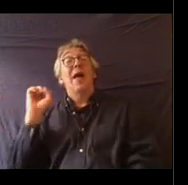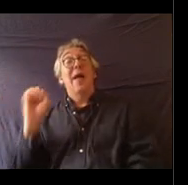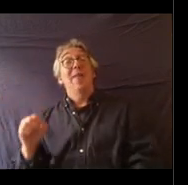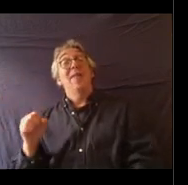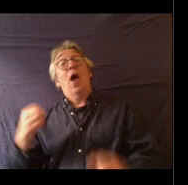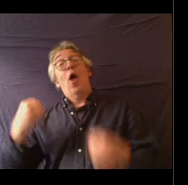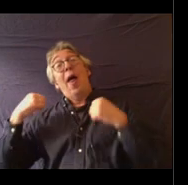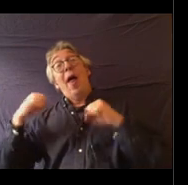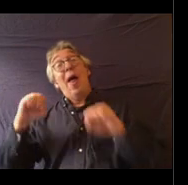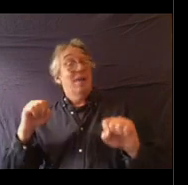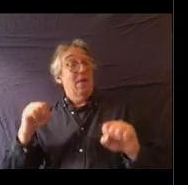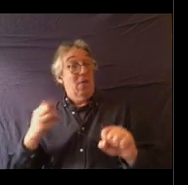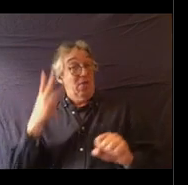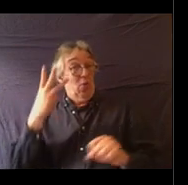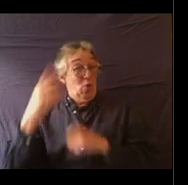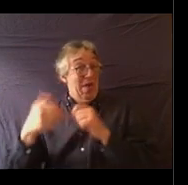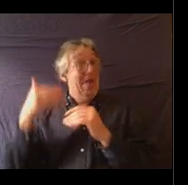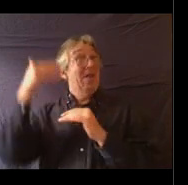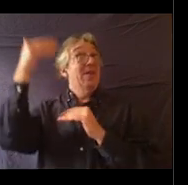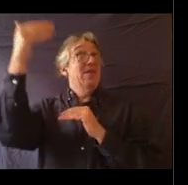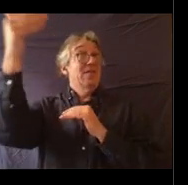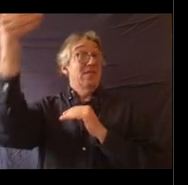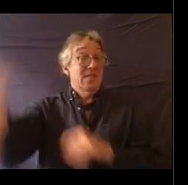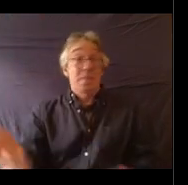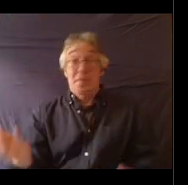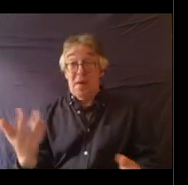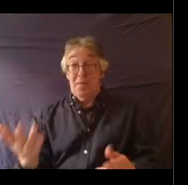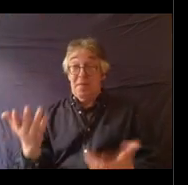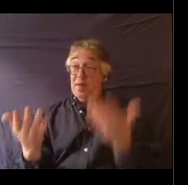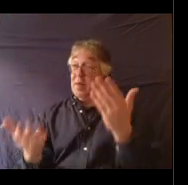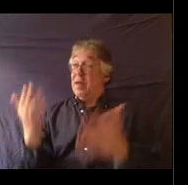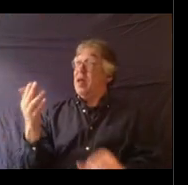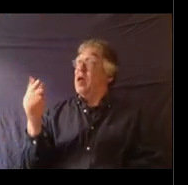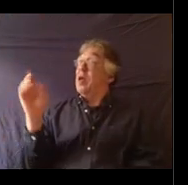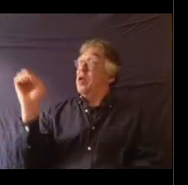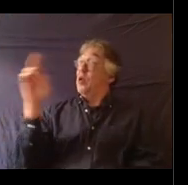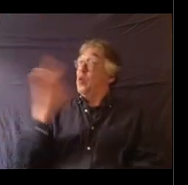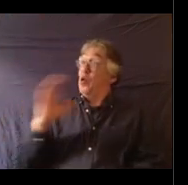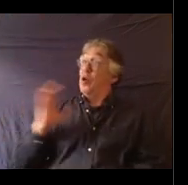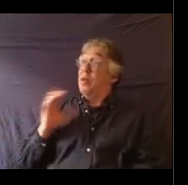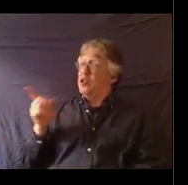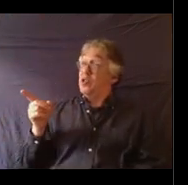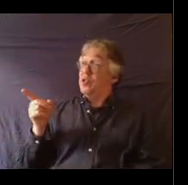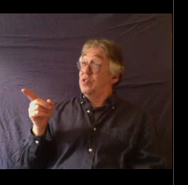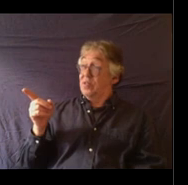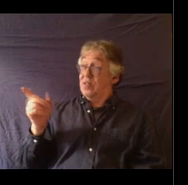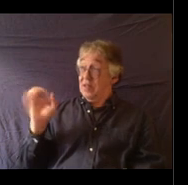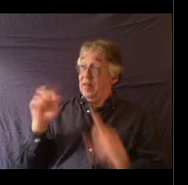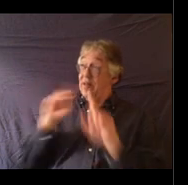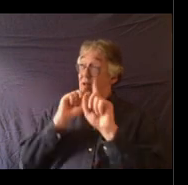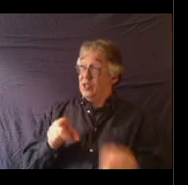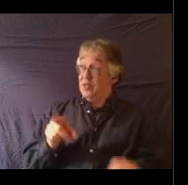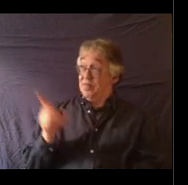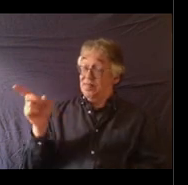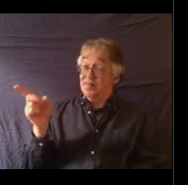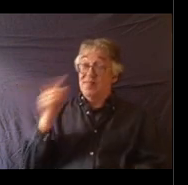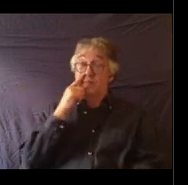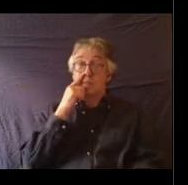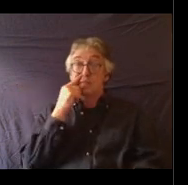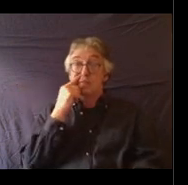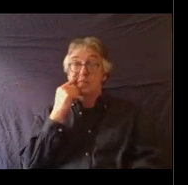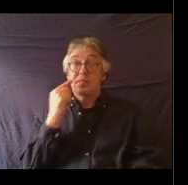two really good questions, and maybe our expert from the Commission has a question, an answer about that. But I will maybe first